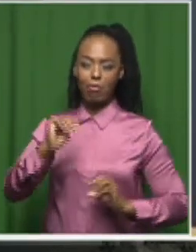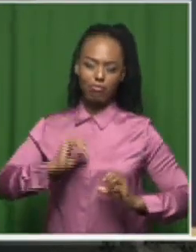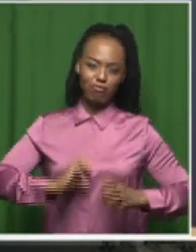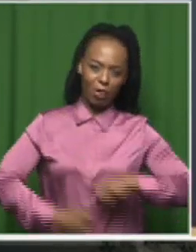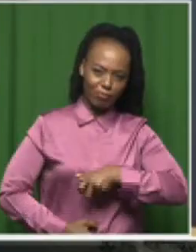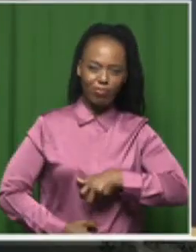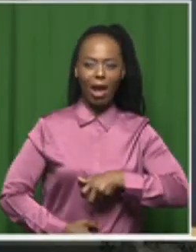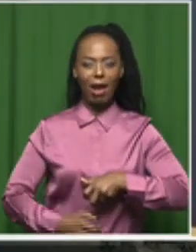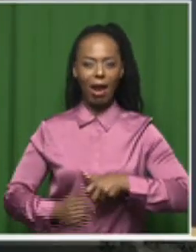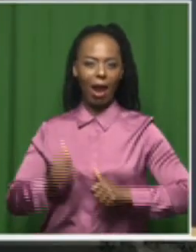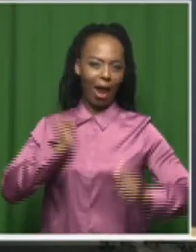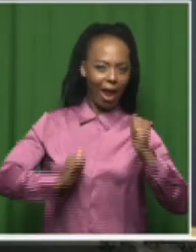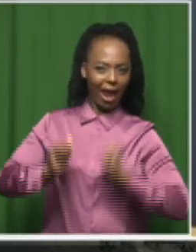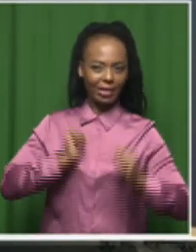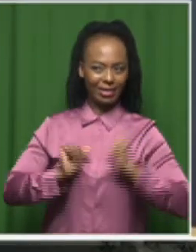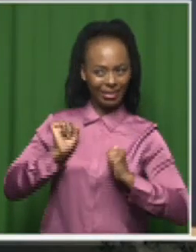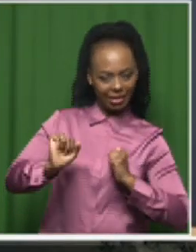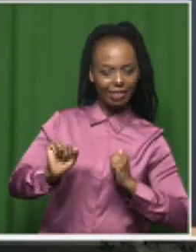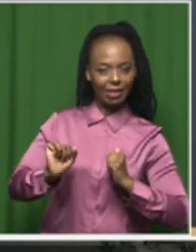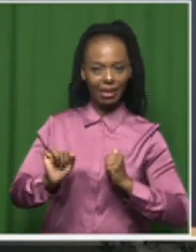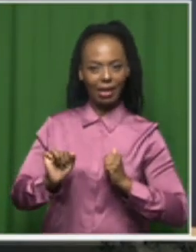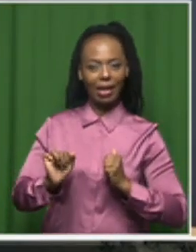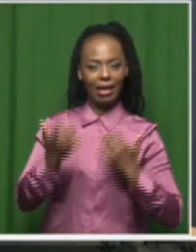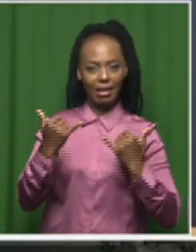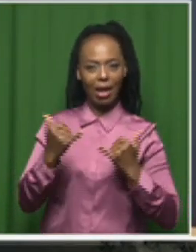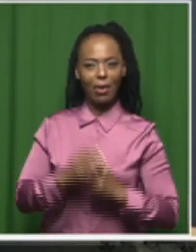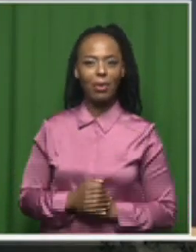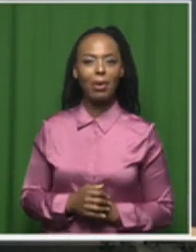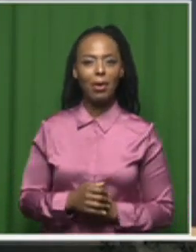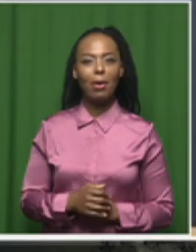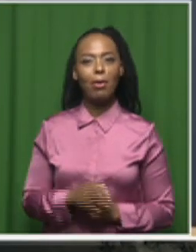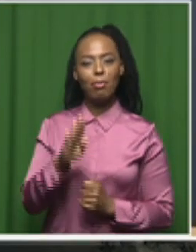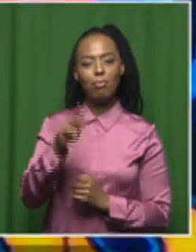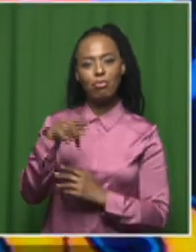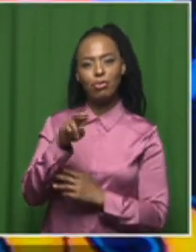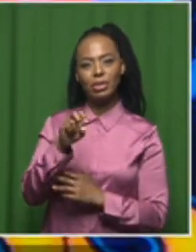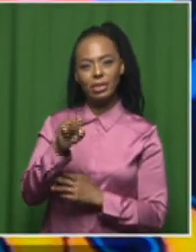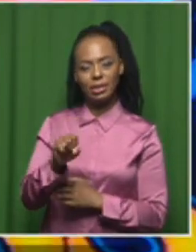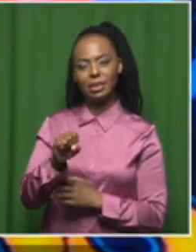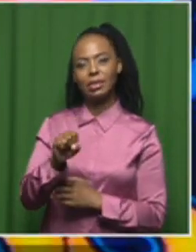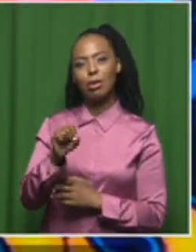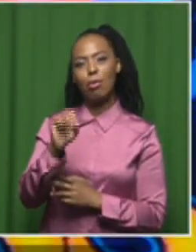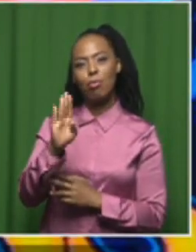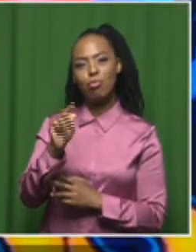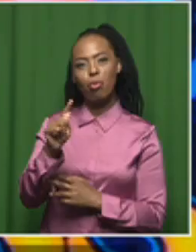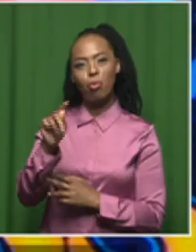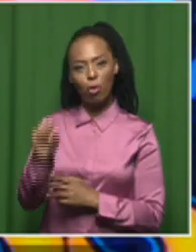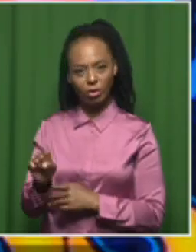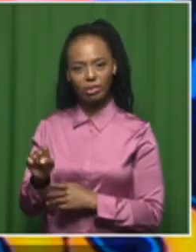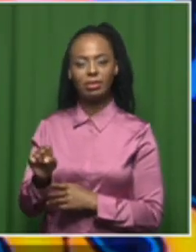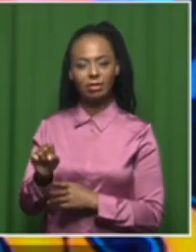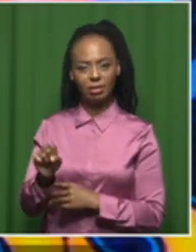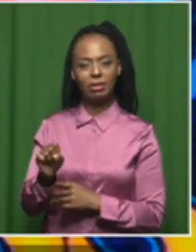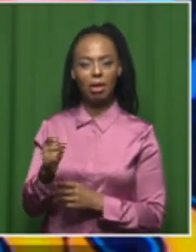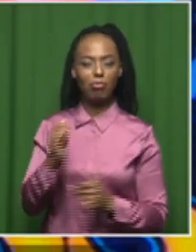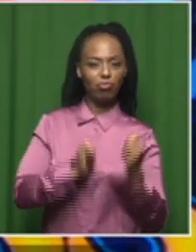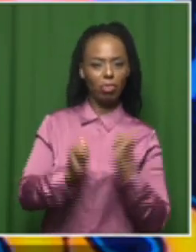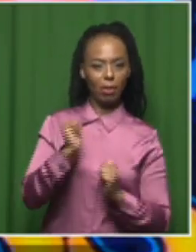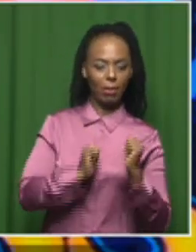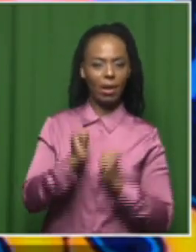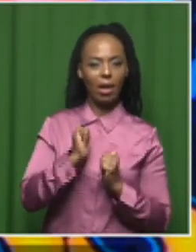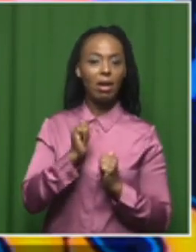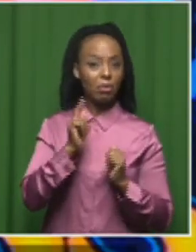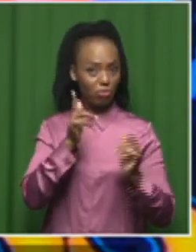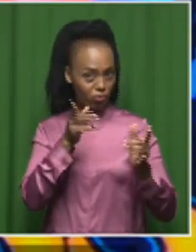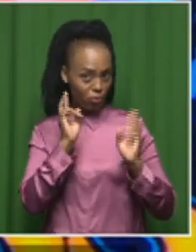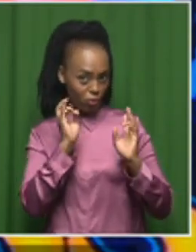luck. Rory Booth this morning playing the charming Puss in Boots, chatting all things about that pantomime production. Don't forget to catch Puss